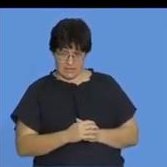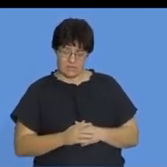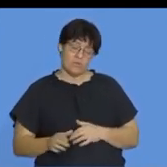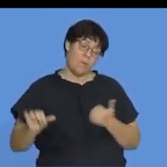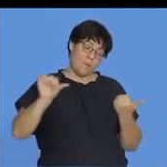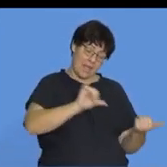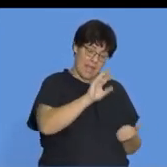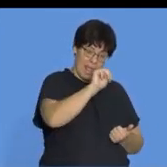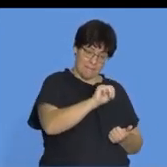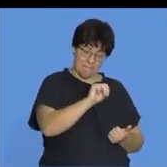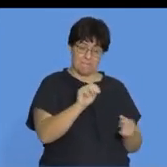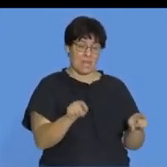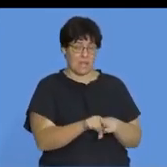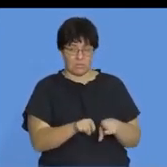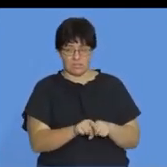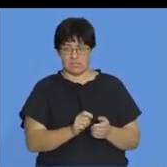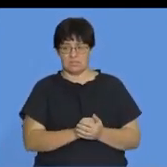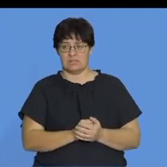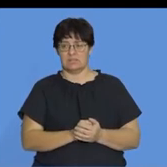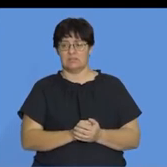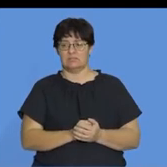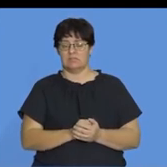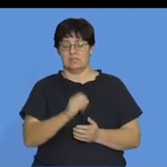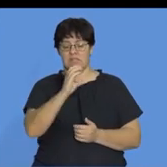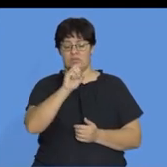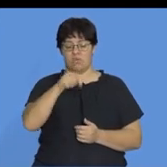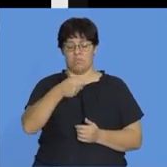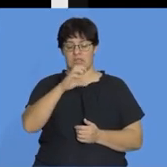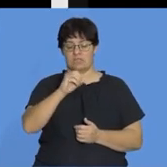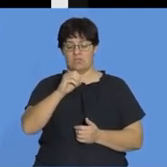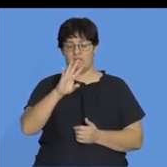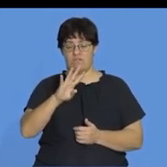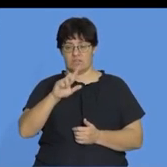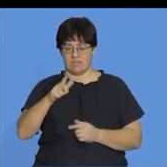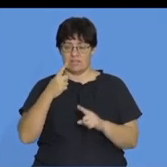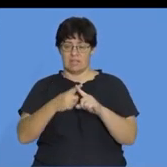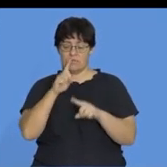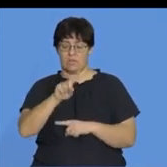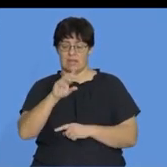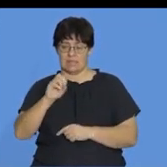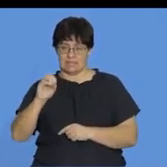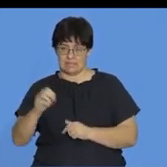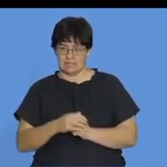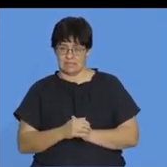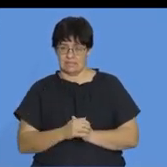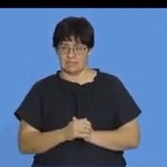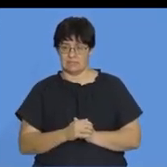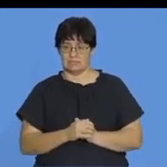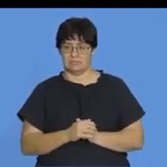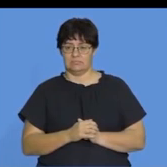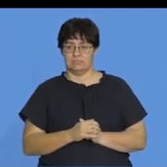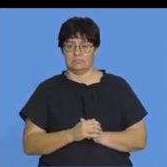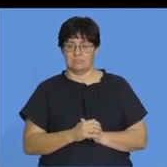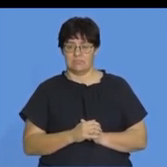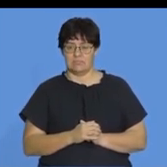okay, and actually do that calculation on our calculator. What do we have? We're